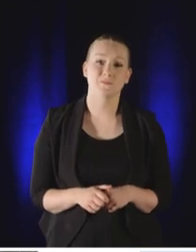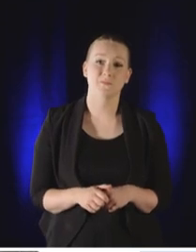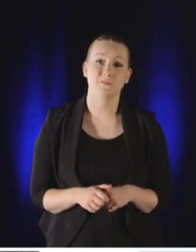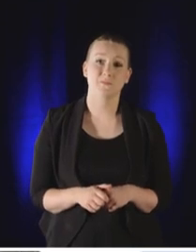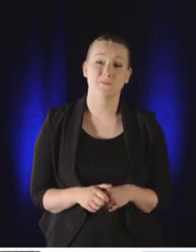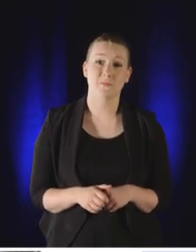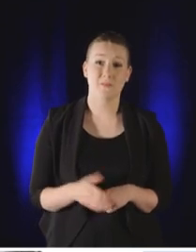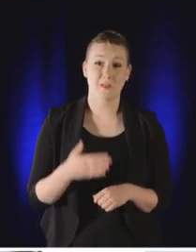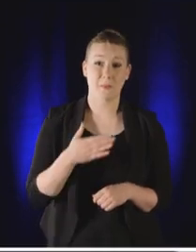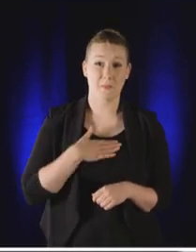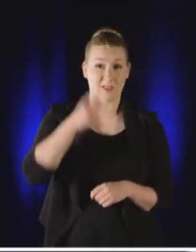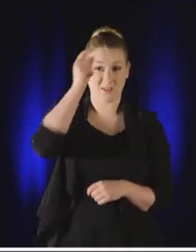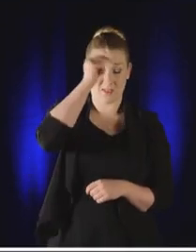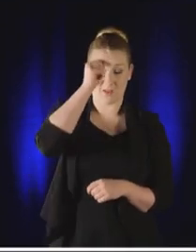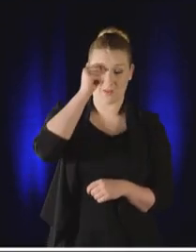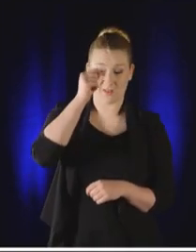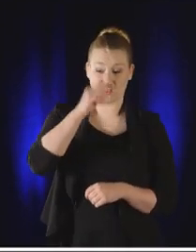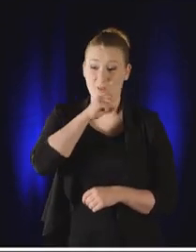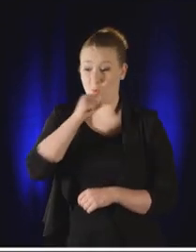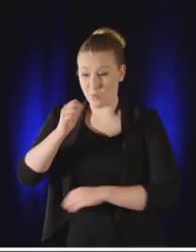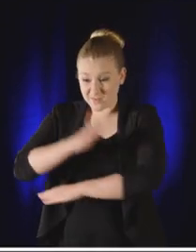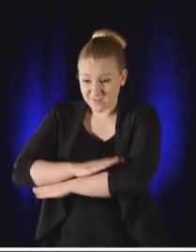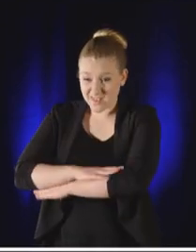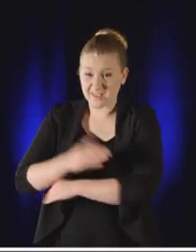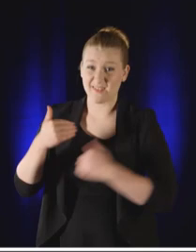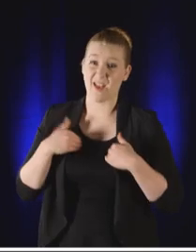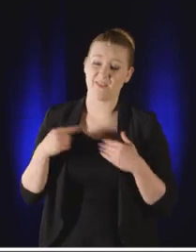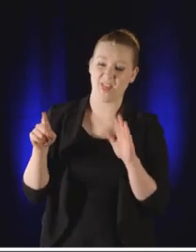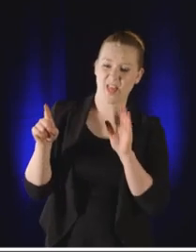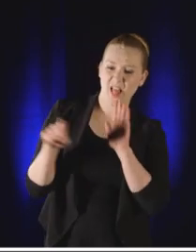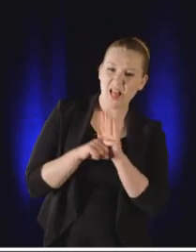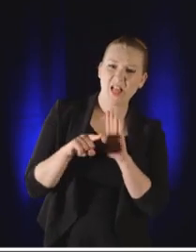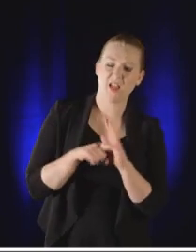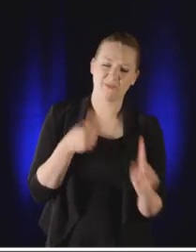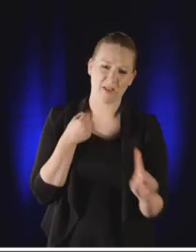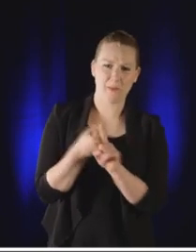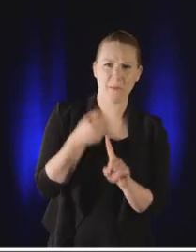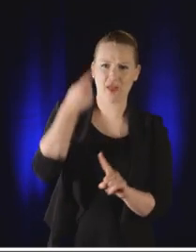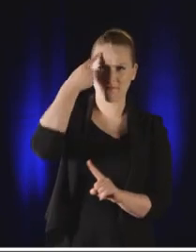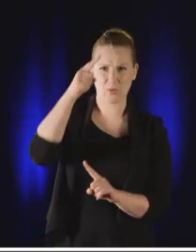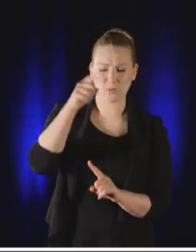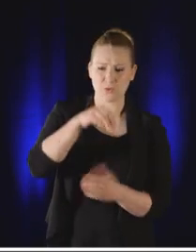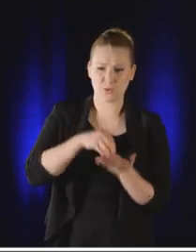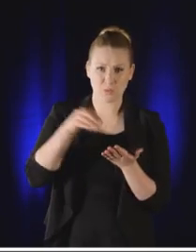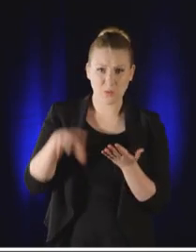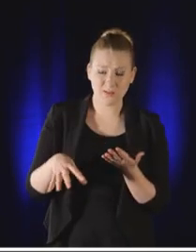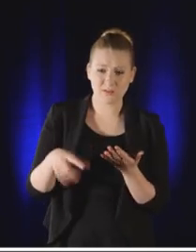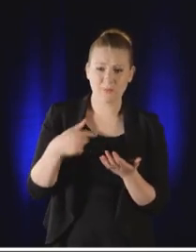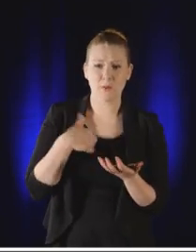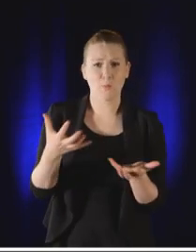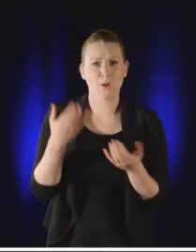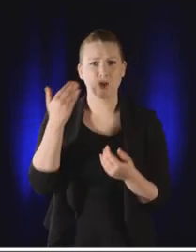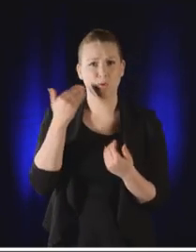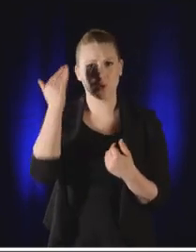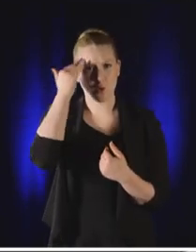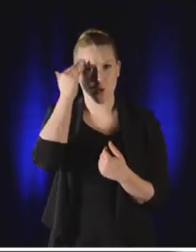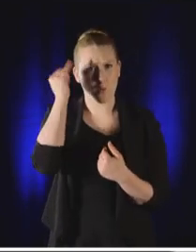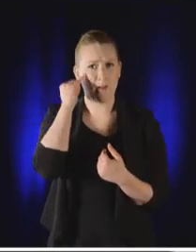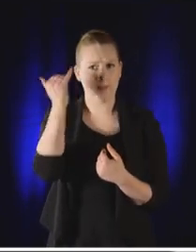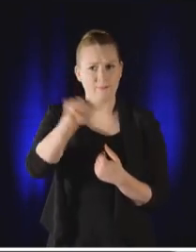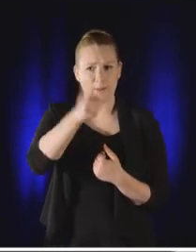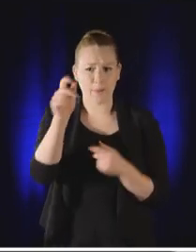So I wanted to know what people thought of my theory that, you know, these desks are actually hurting students' backs. So I decided to talk